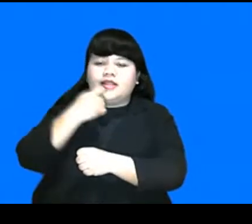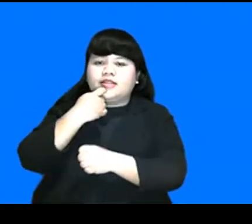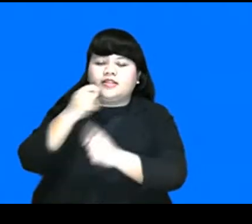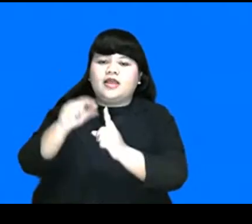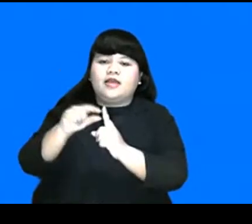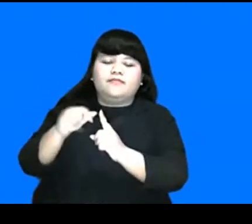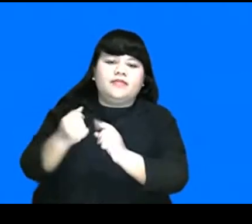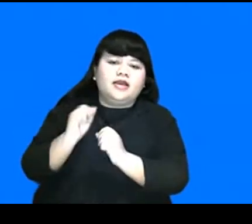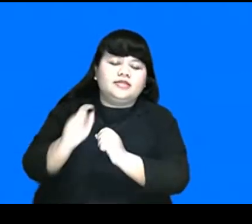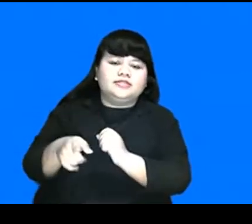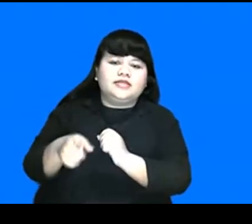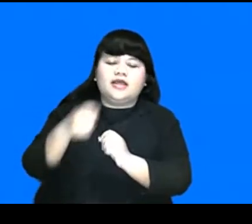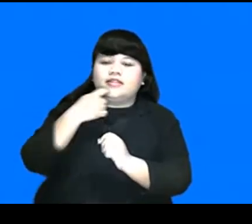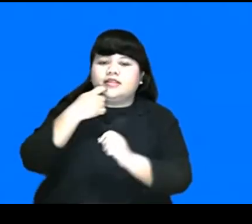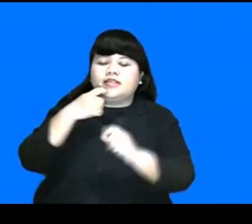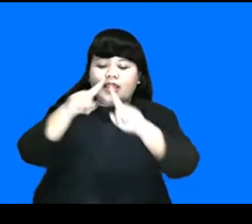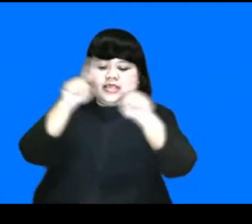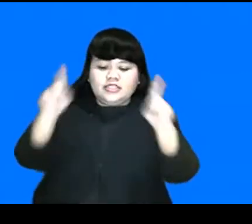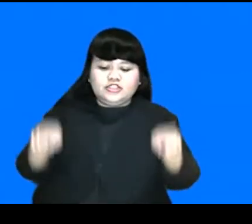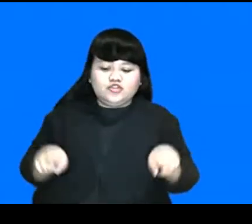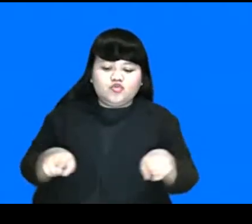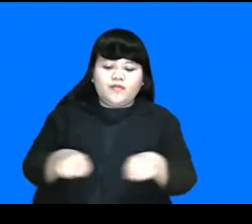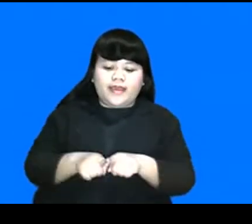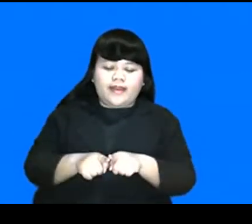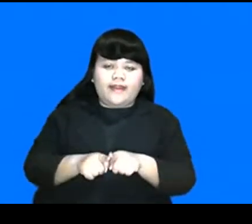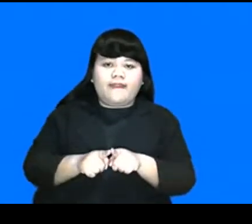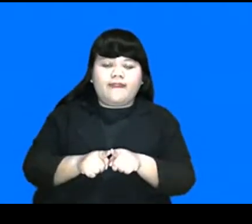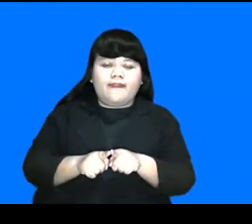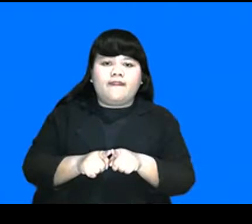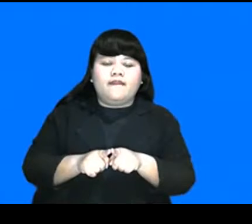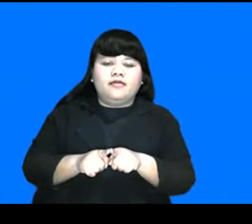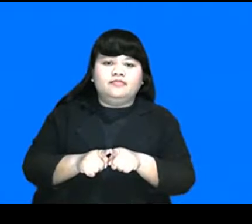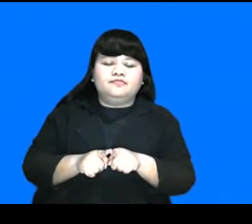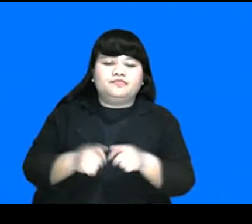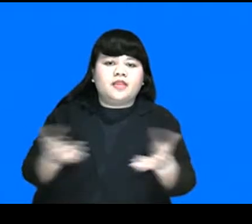to alleviate the poverty with the